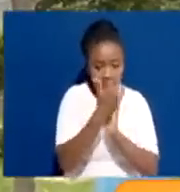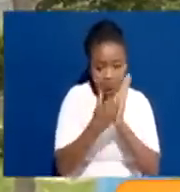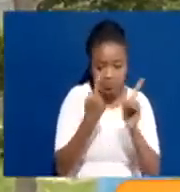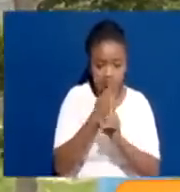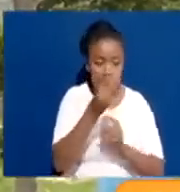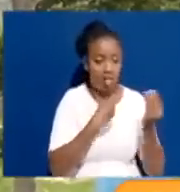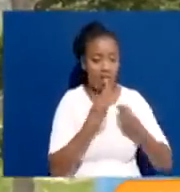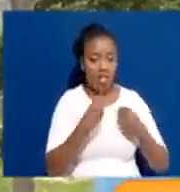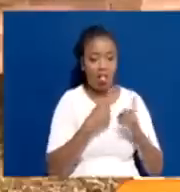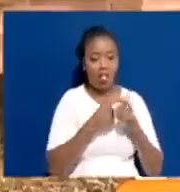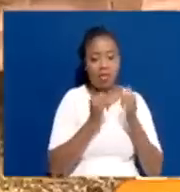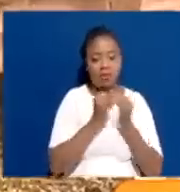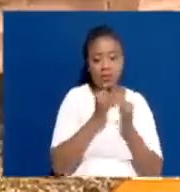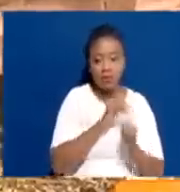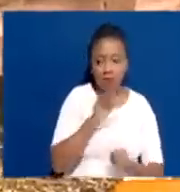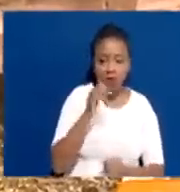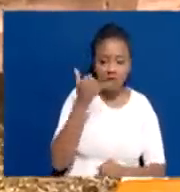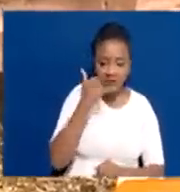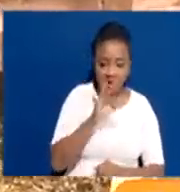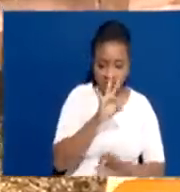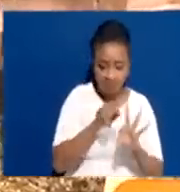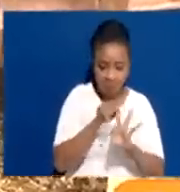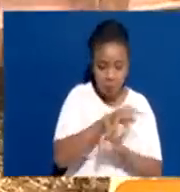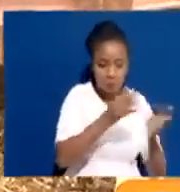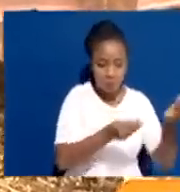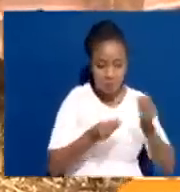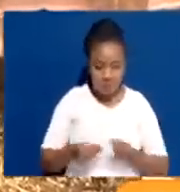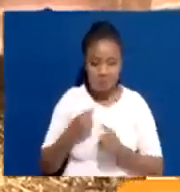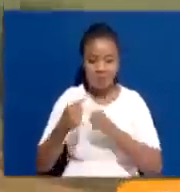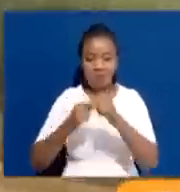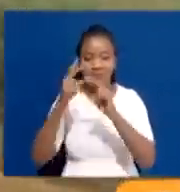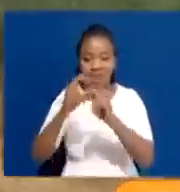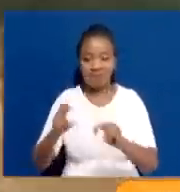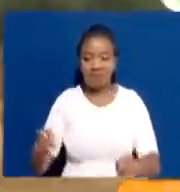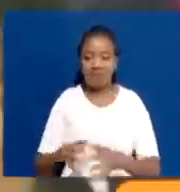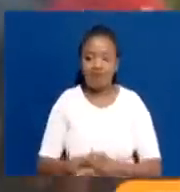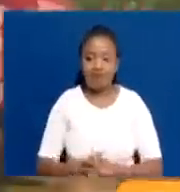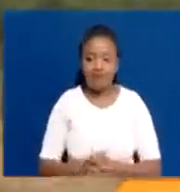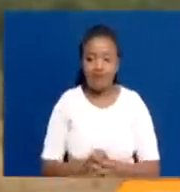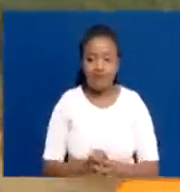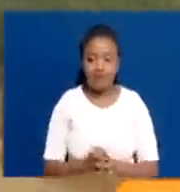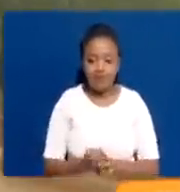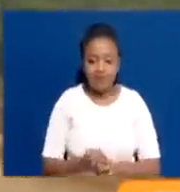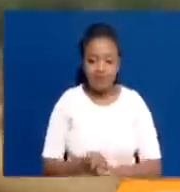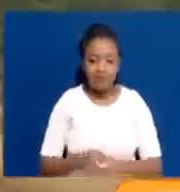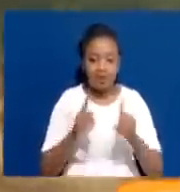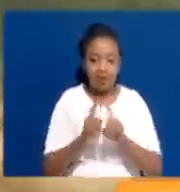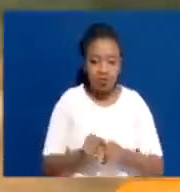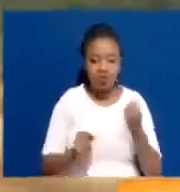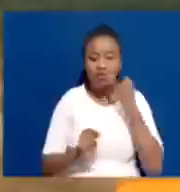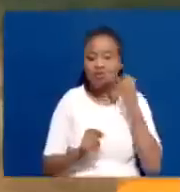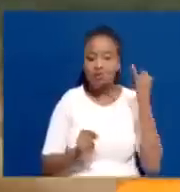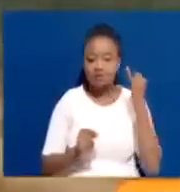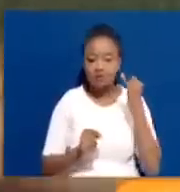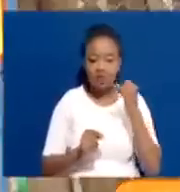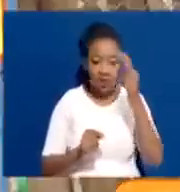morning, confiscating the three phones as investigations continue. In Narok County,